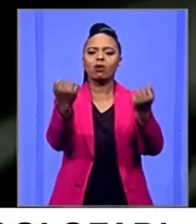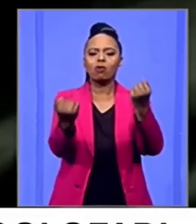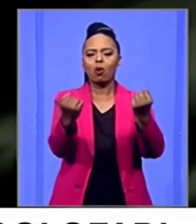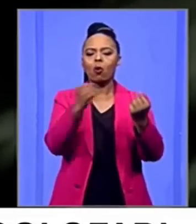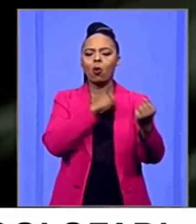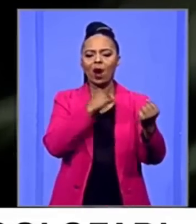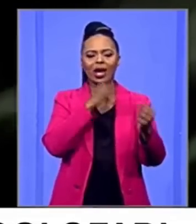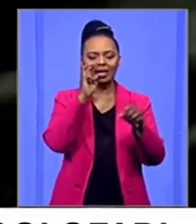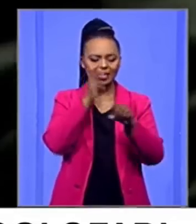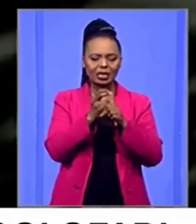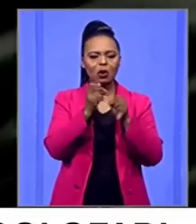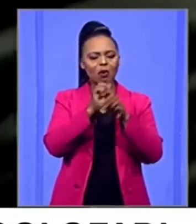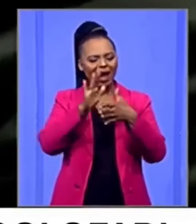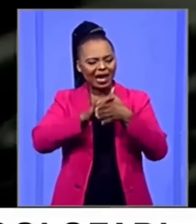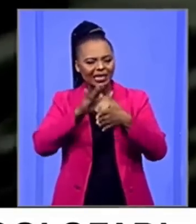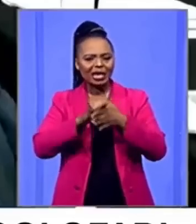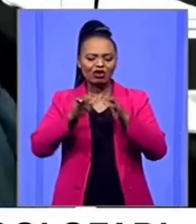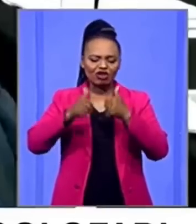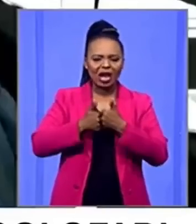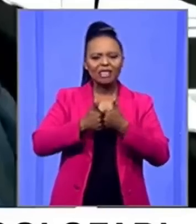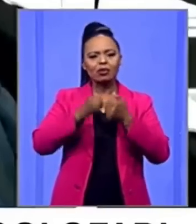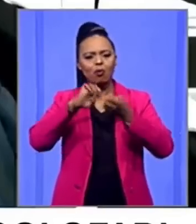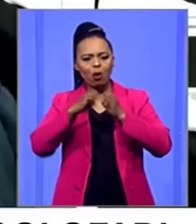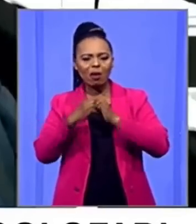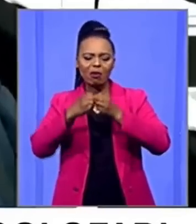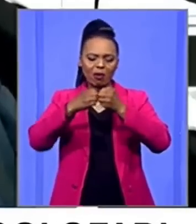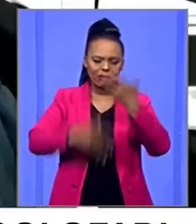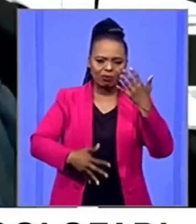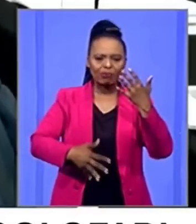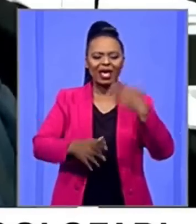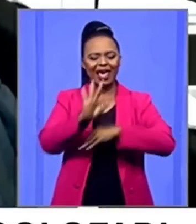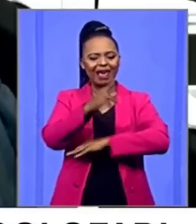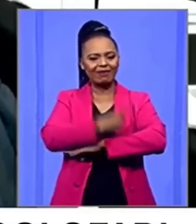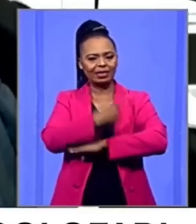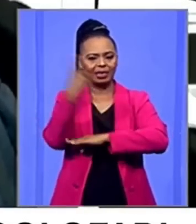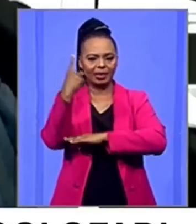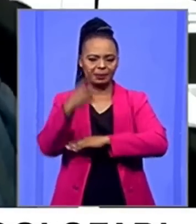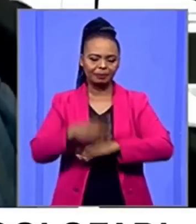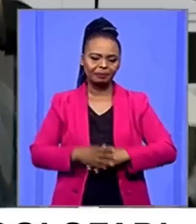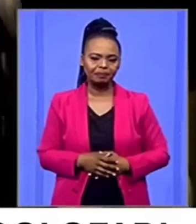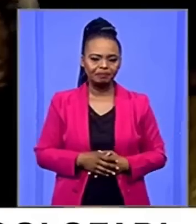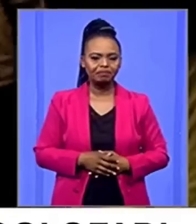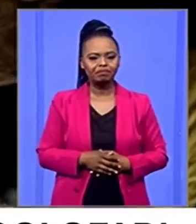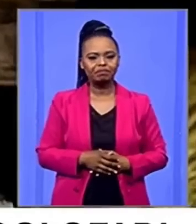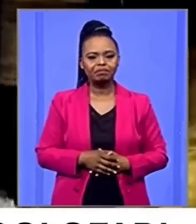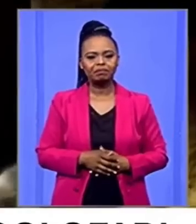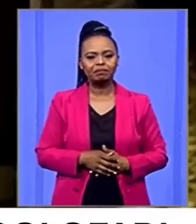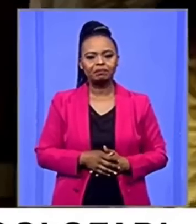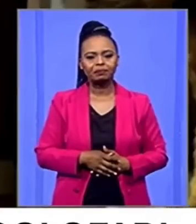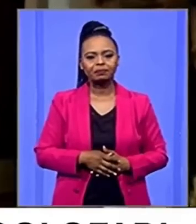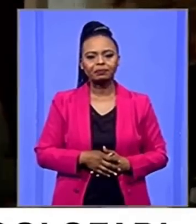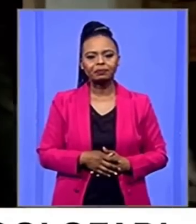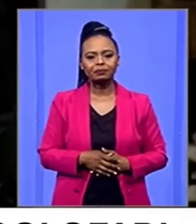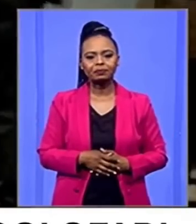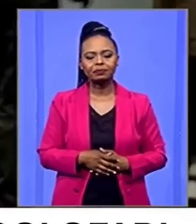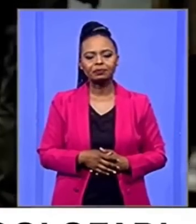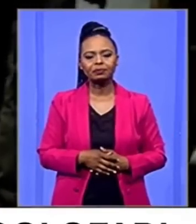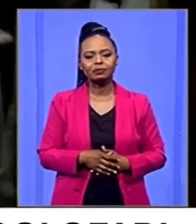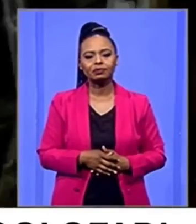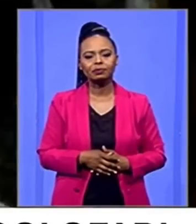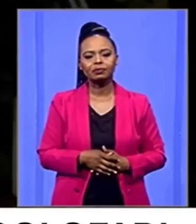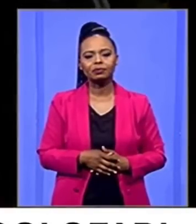tsa bona ka botebo tseo ba tobanang le tsona letsatsi le letsatsi. Magala Masiteng, SABC